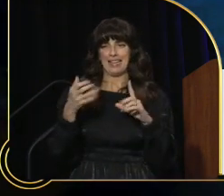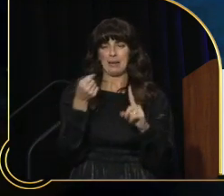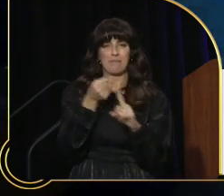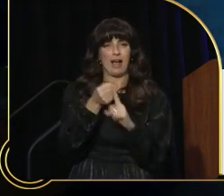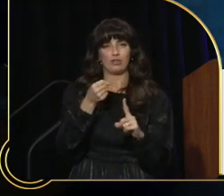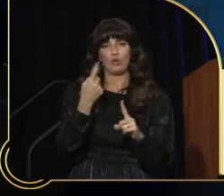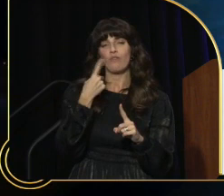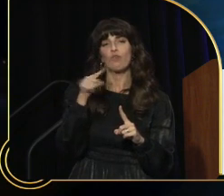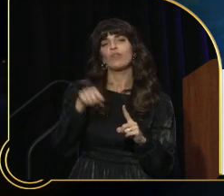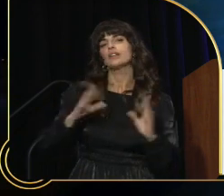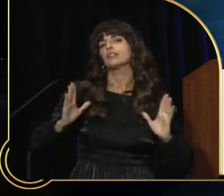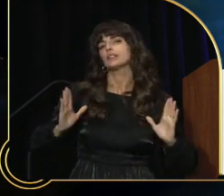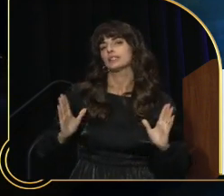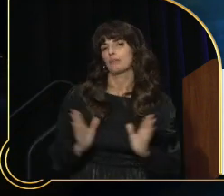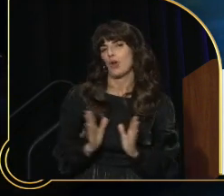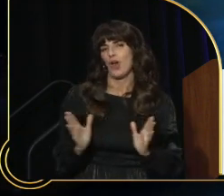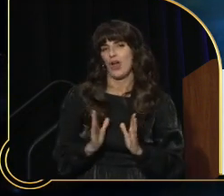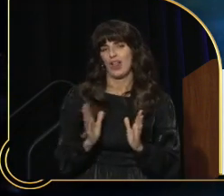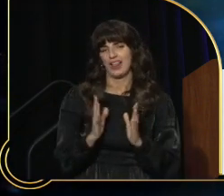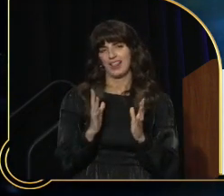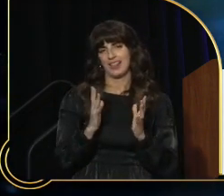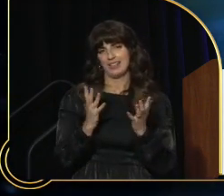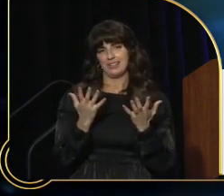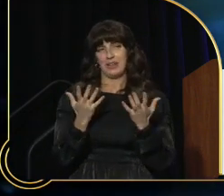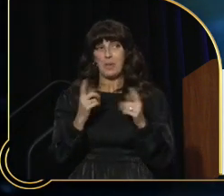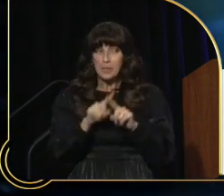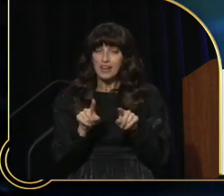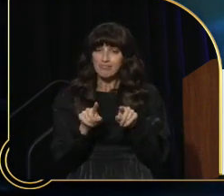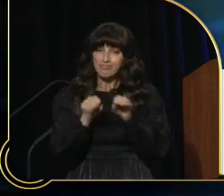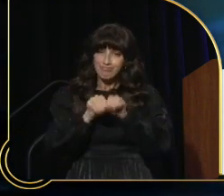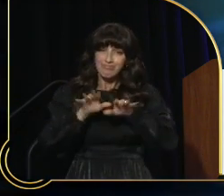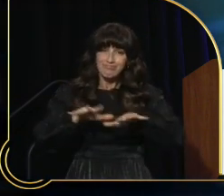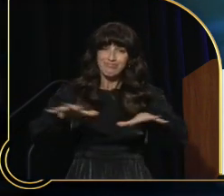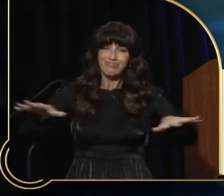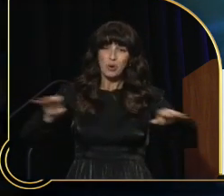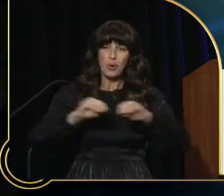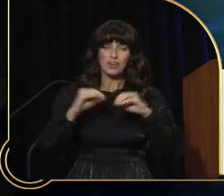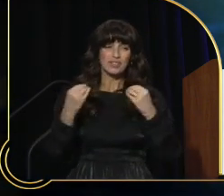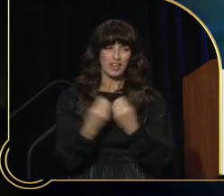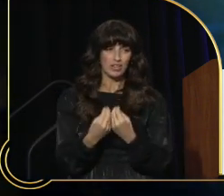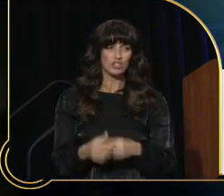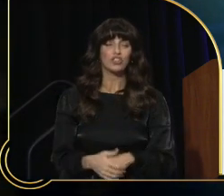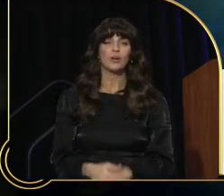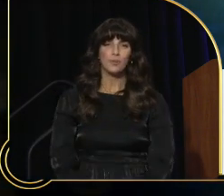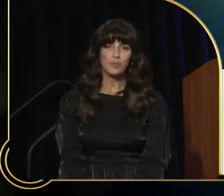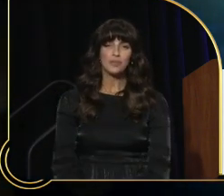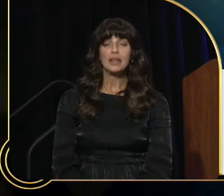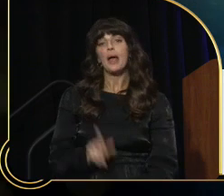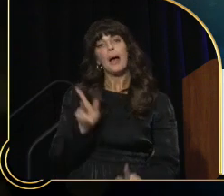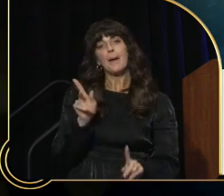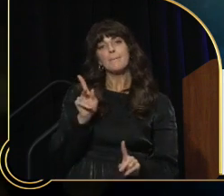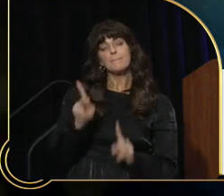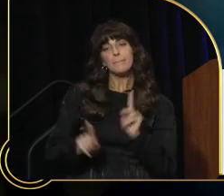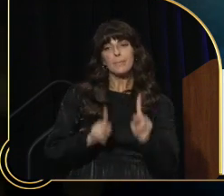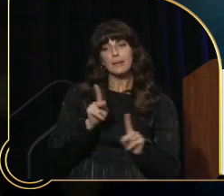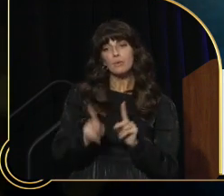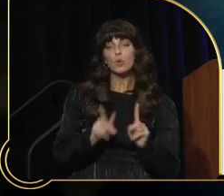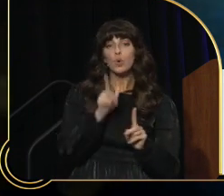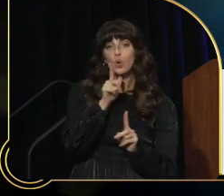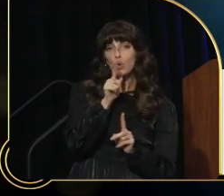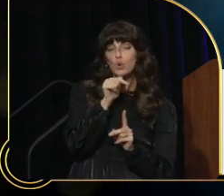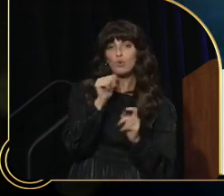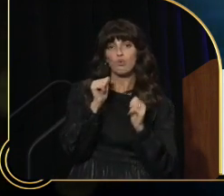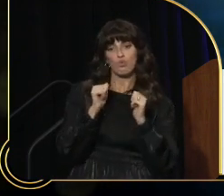small, influential, and far-reaching organization. People who launched and